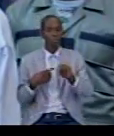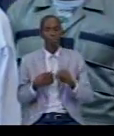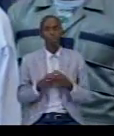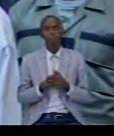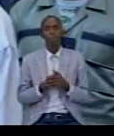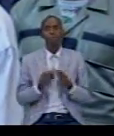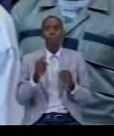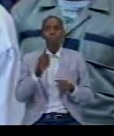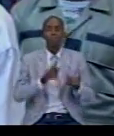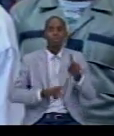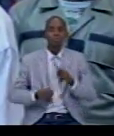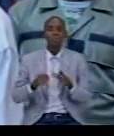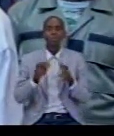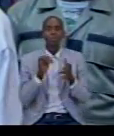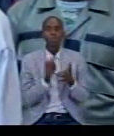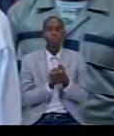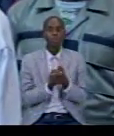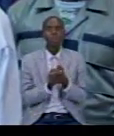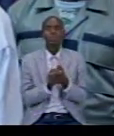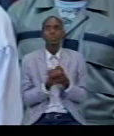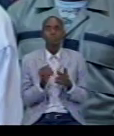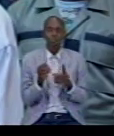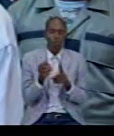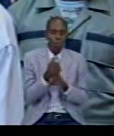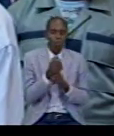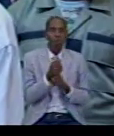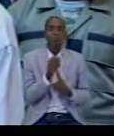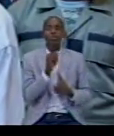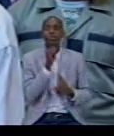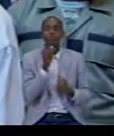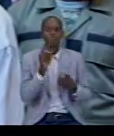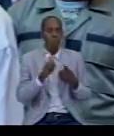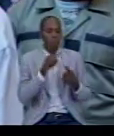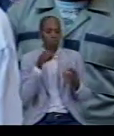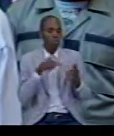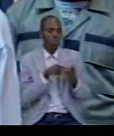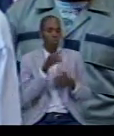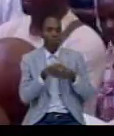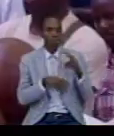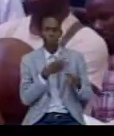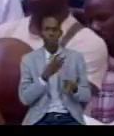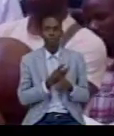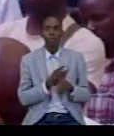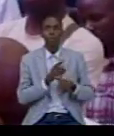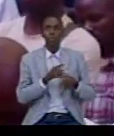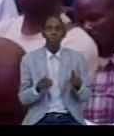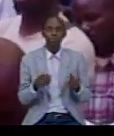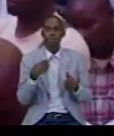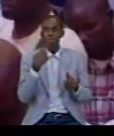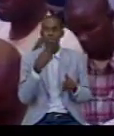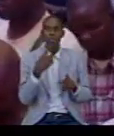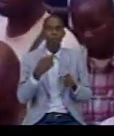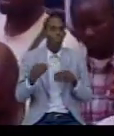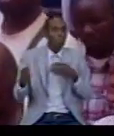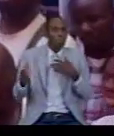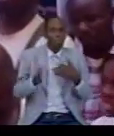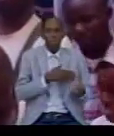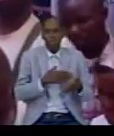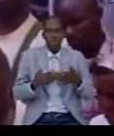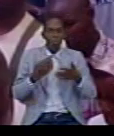The people that hold on to this word and they say, come watch me. Here